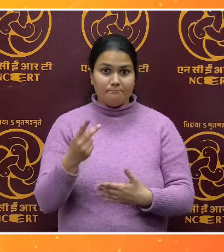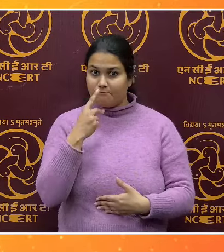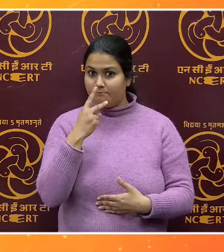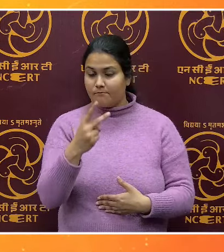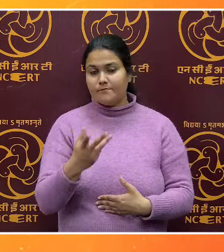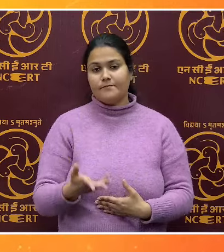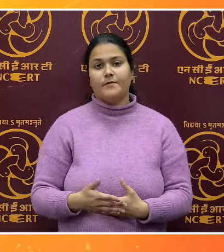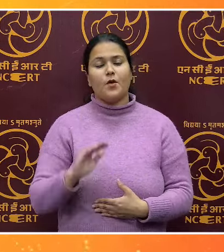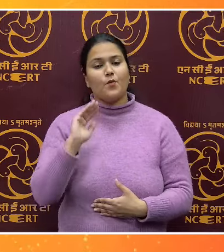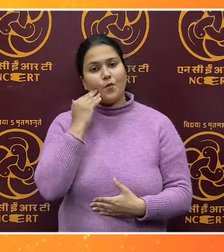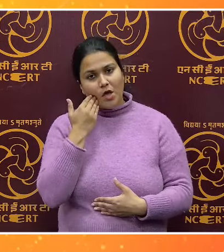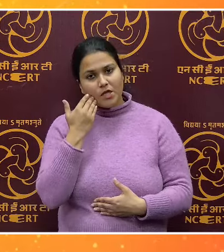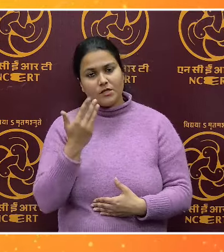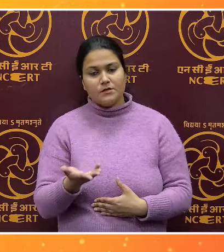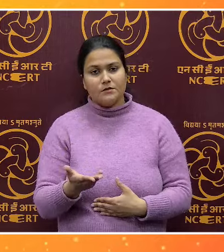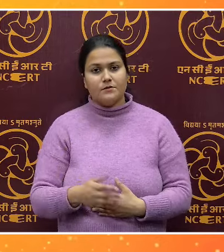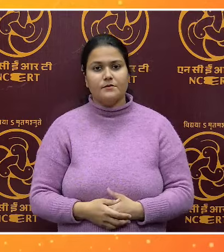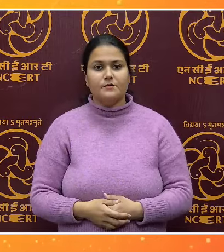Whenever